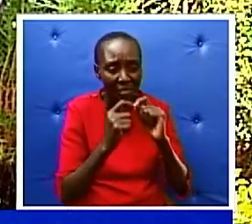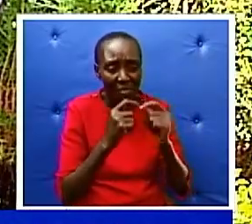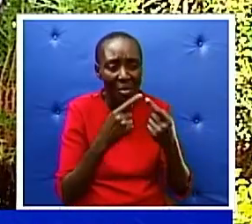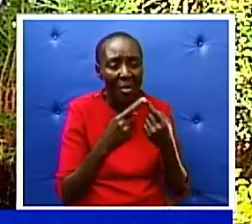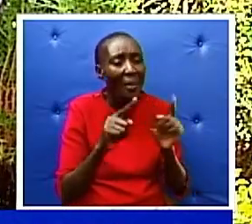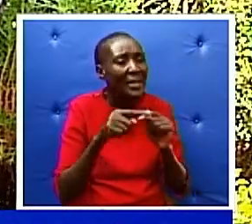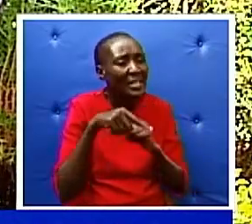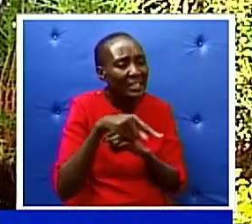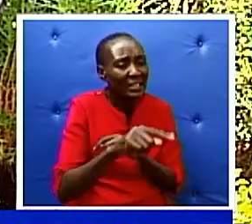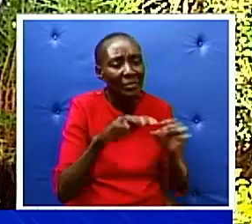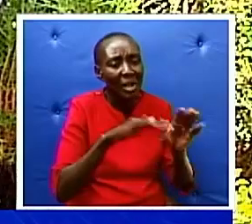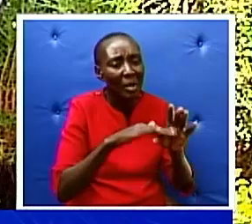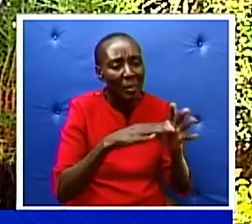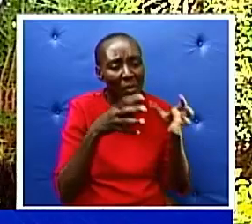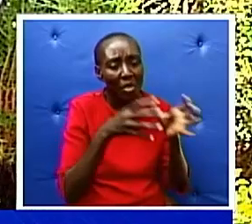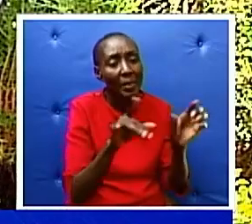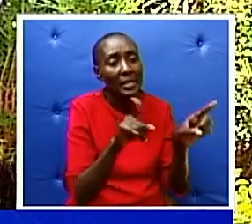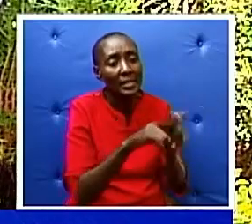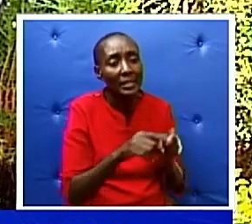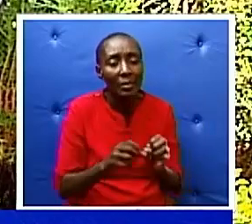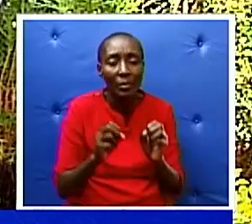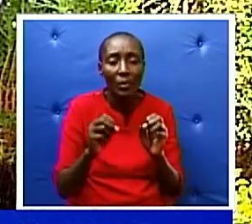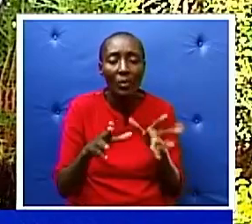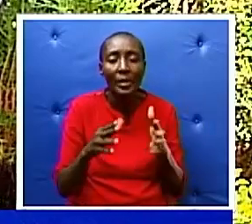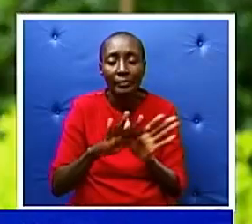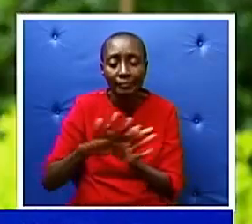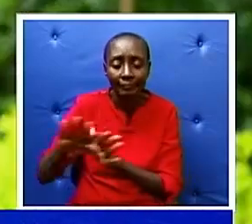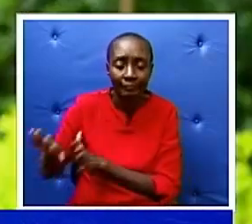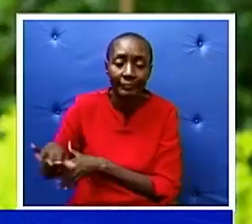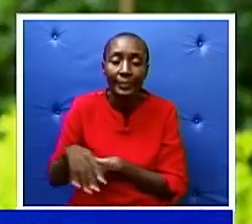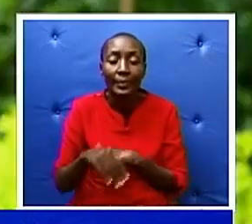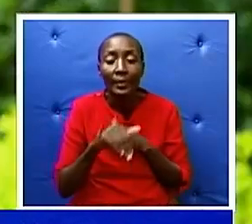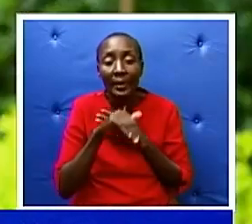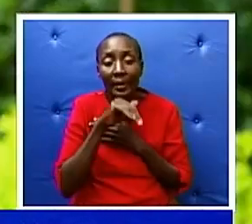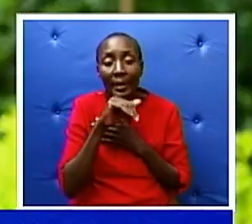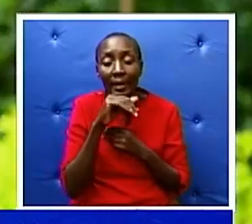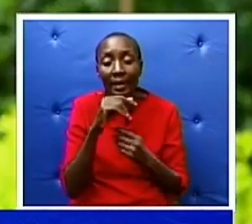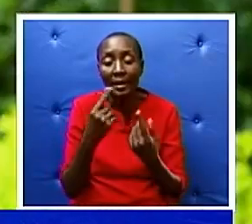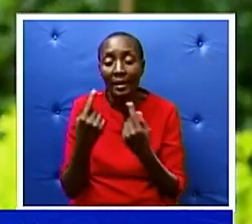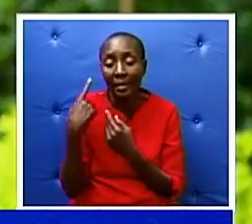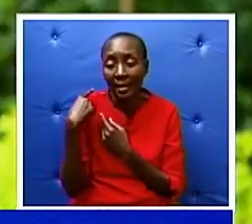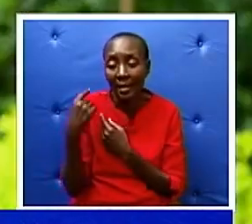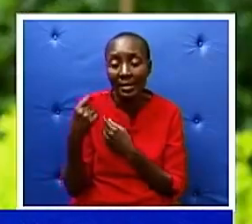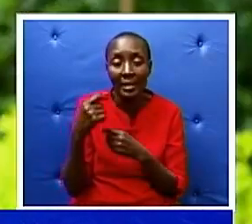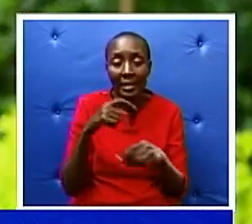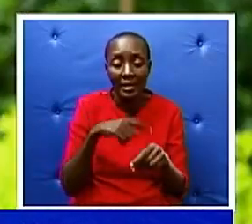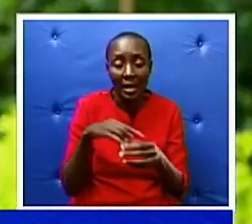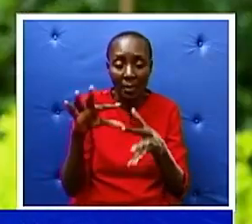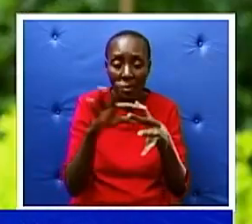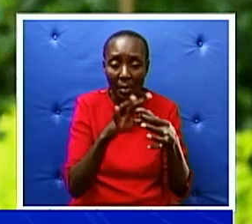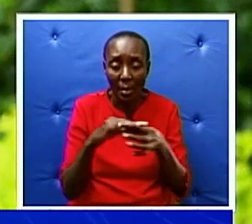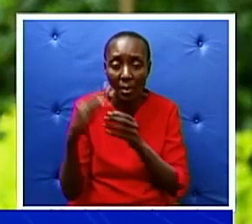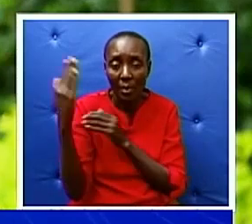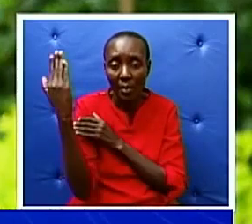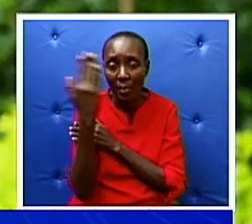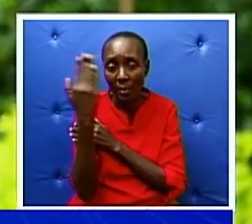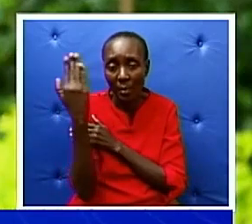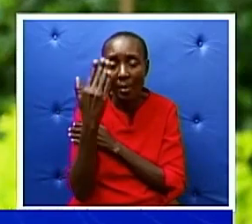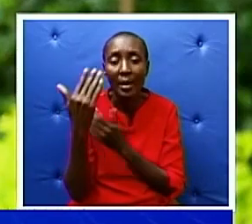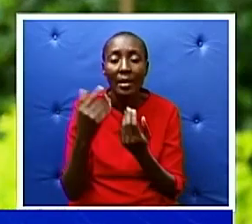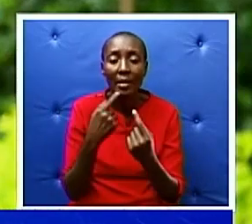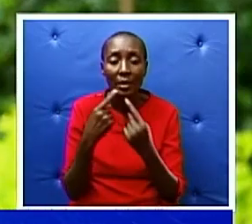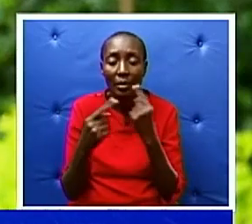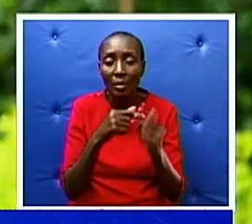party. Okay, moving on. So Raila Odinga was talking about yesterday in that joint address at Theatres, and he talked